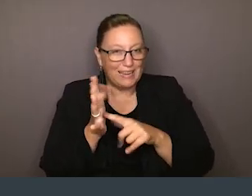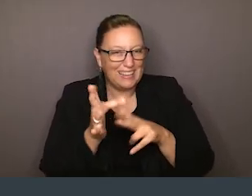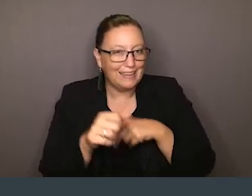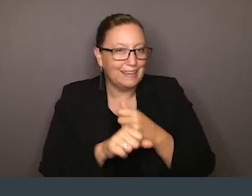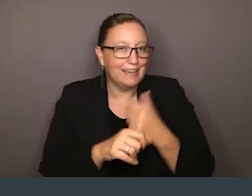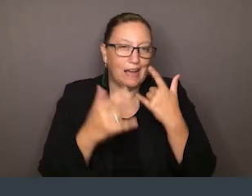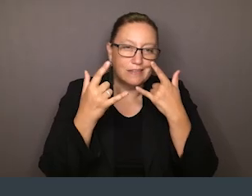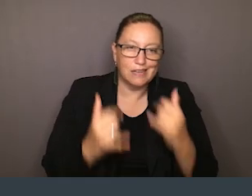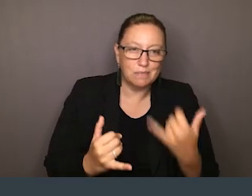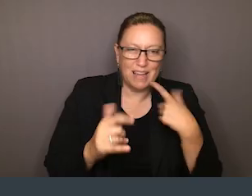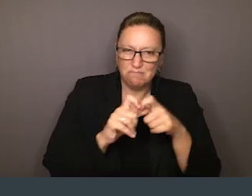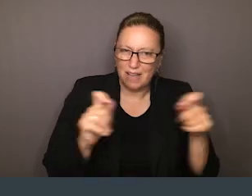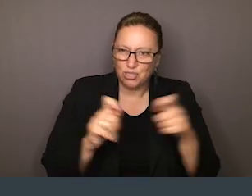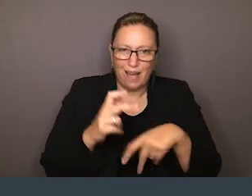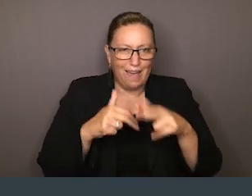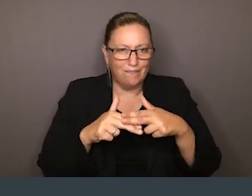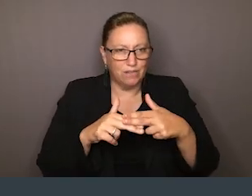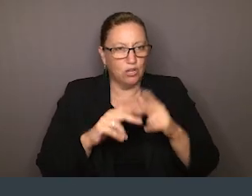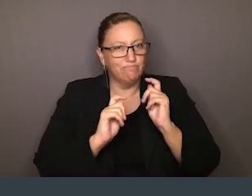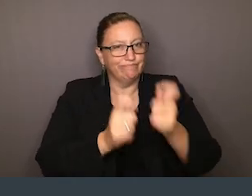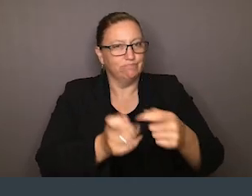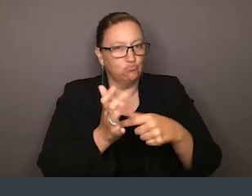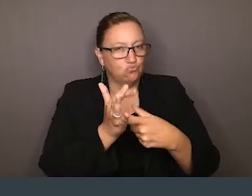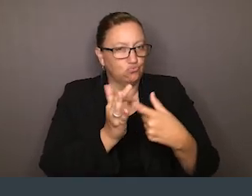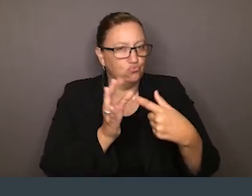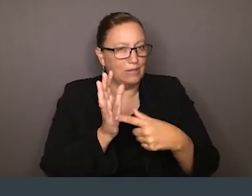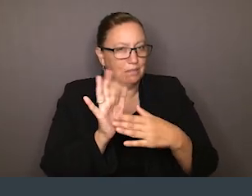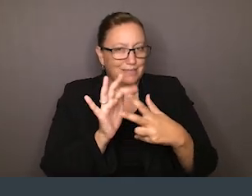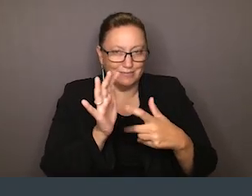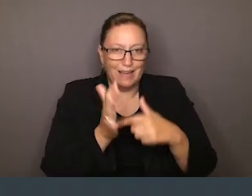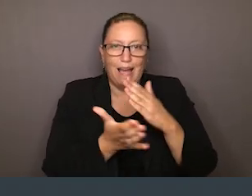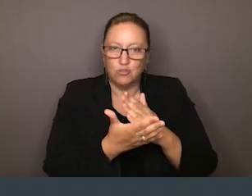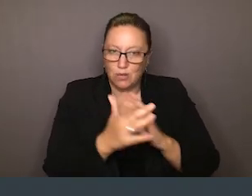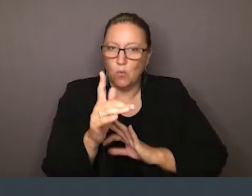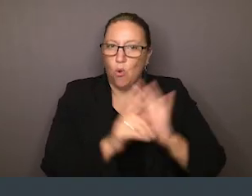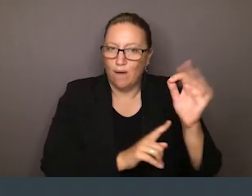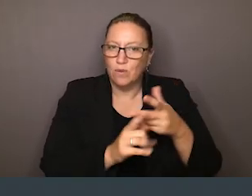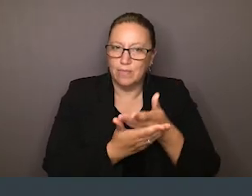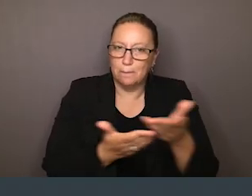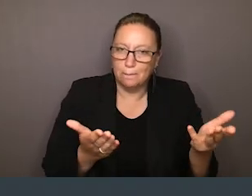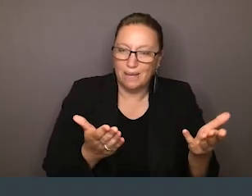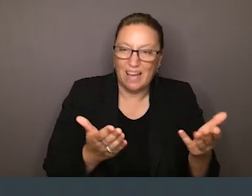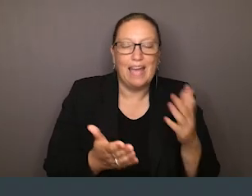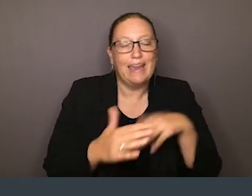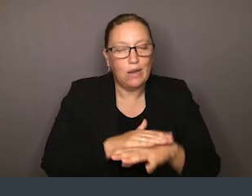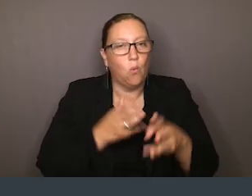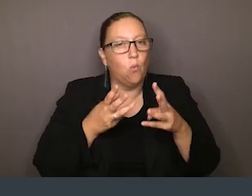outcomes in ways that are actually working for people with intellectual disability and accurately